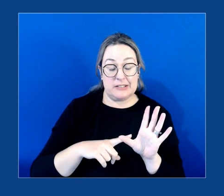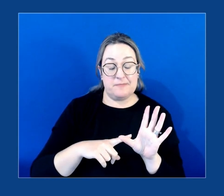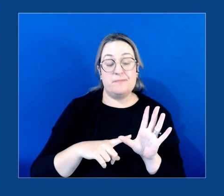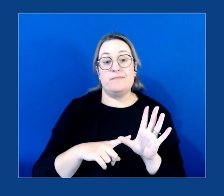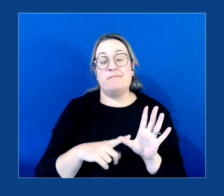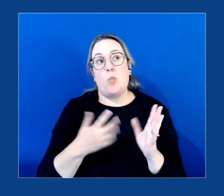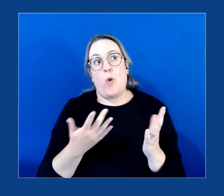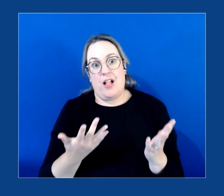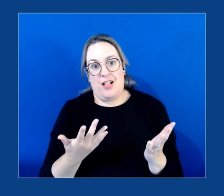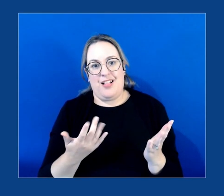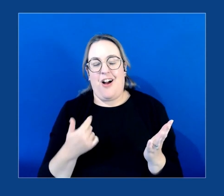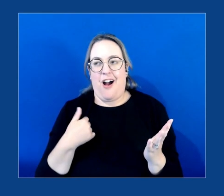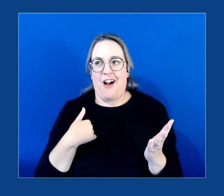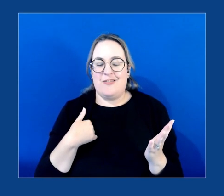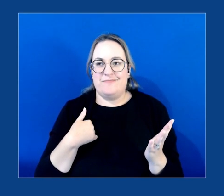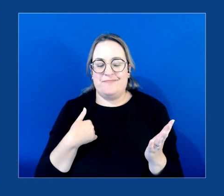yeah,